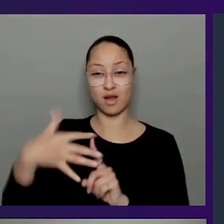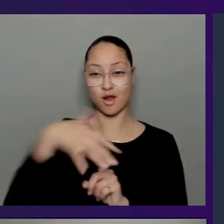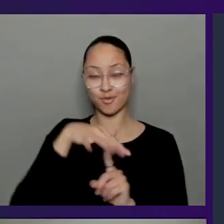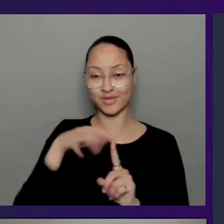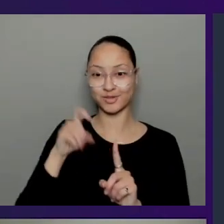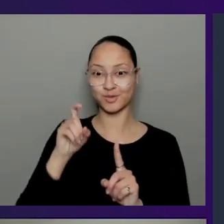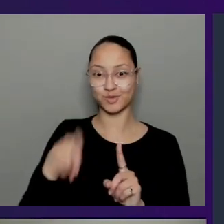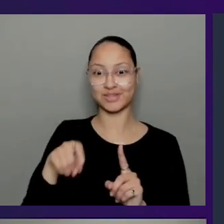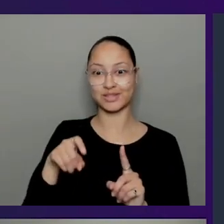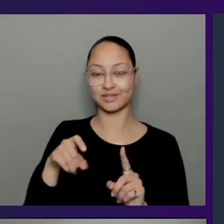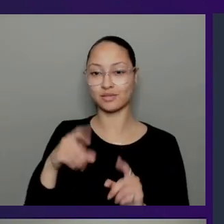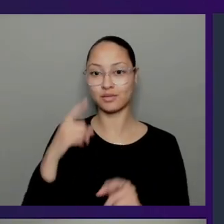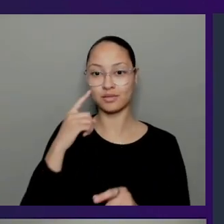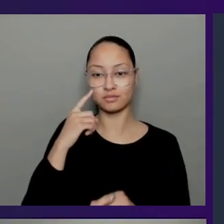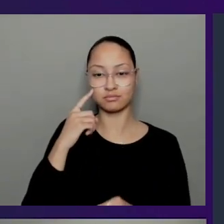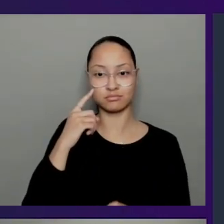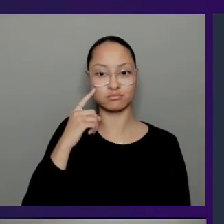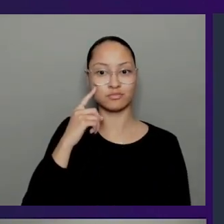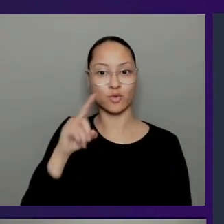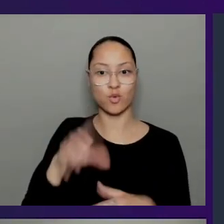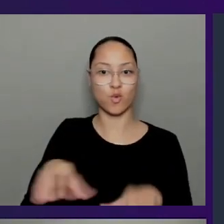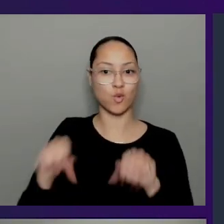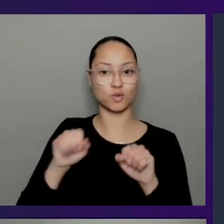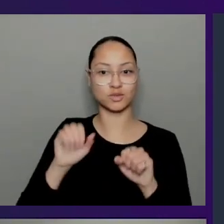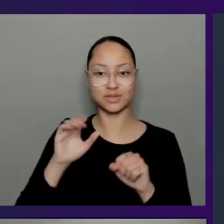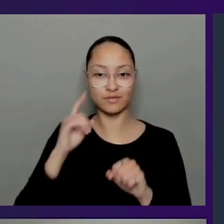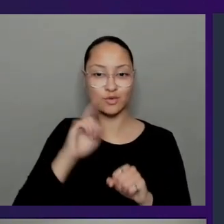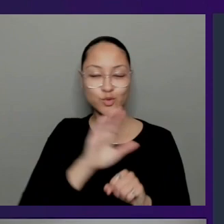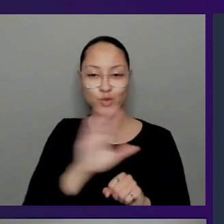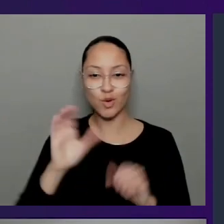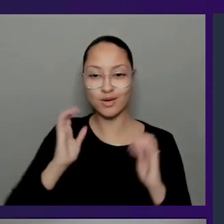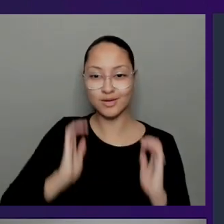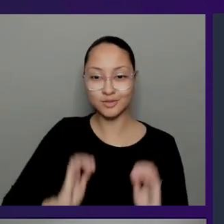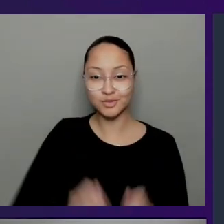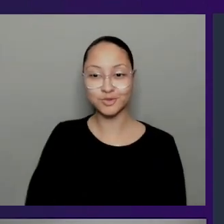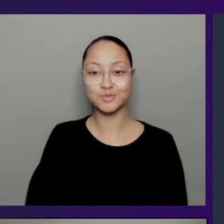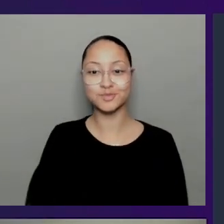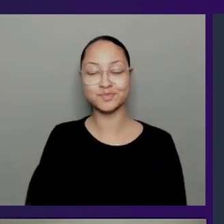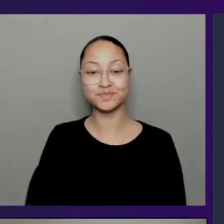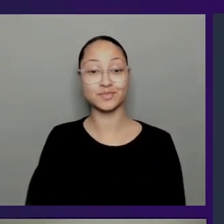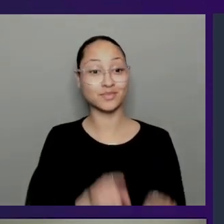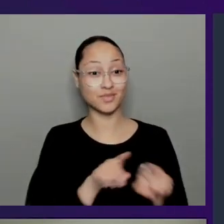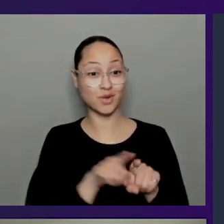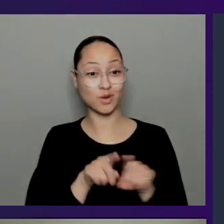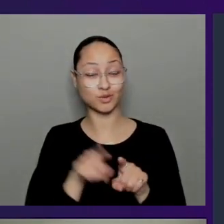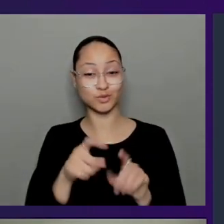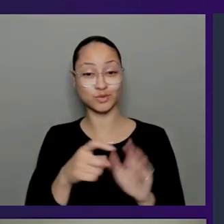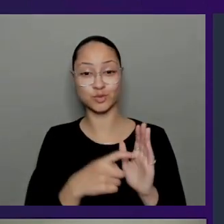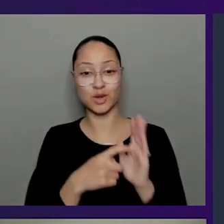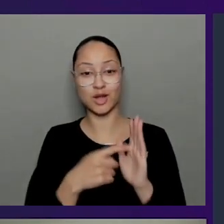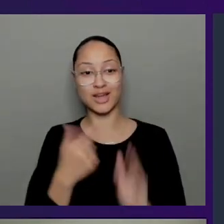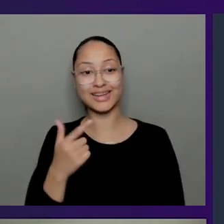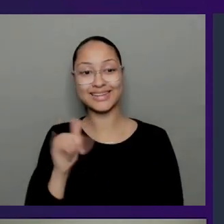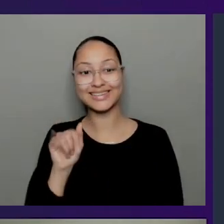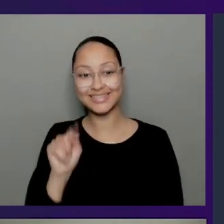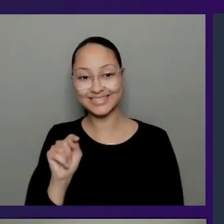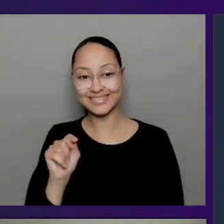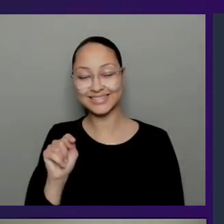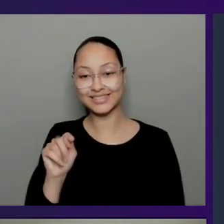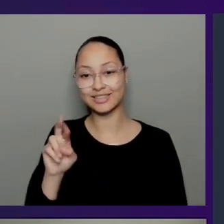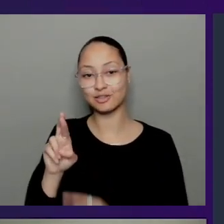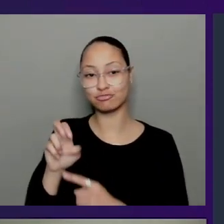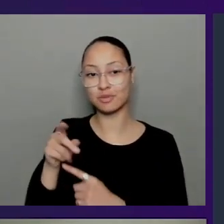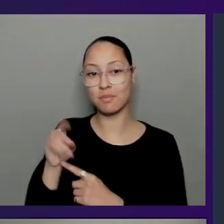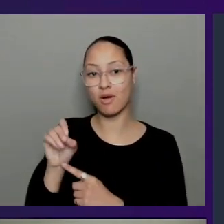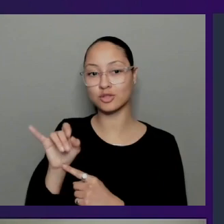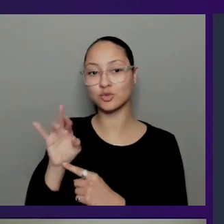customers. But you also have requirements as a developer. So you need a Git repository, you need integration